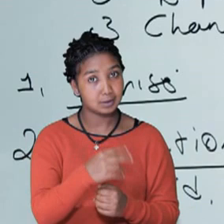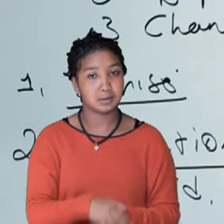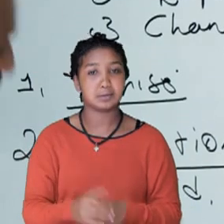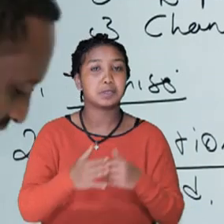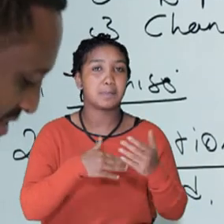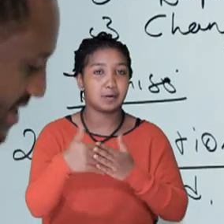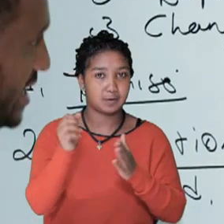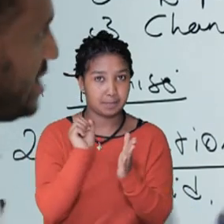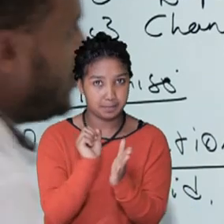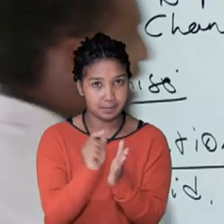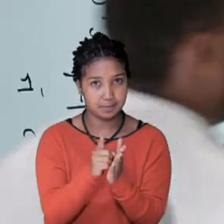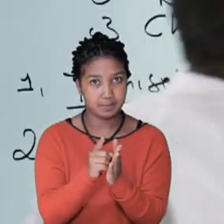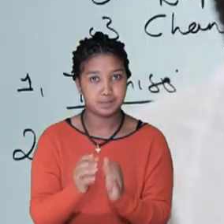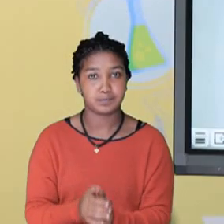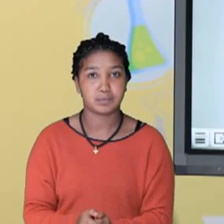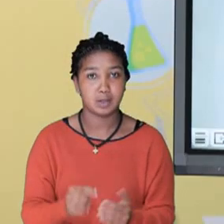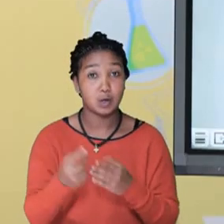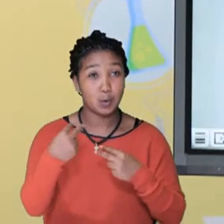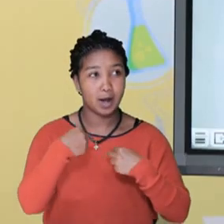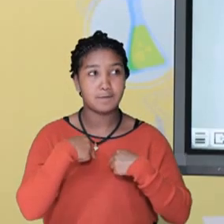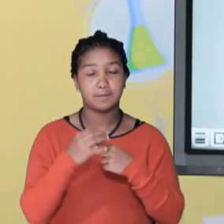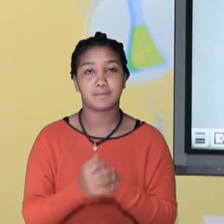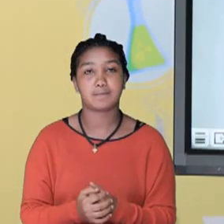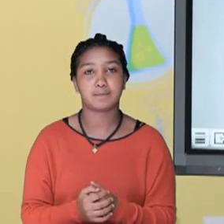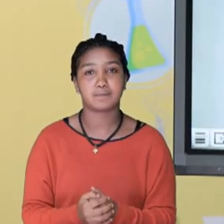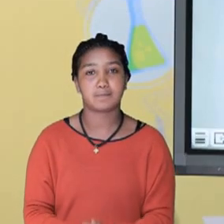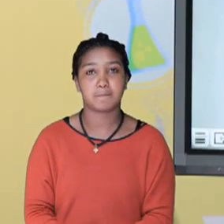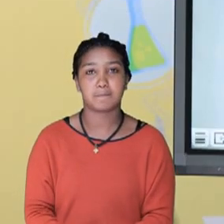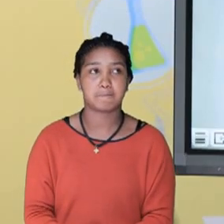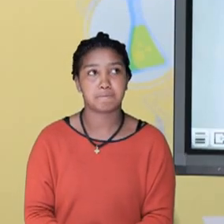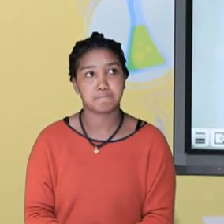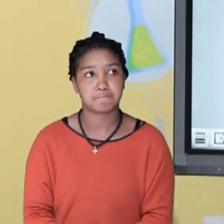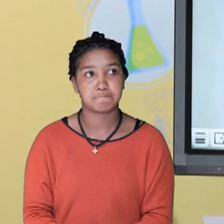example. Here we have a flask.